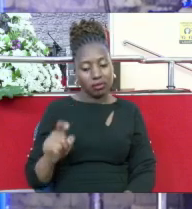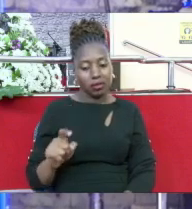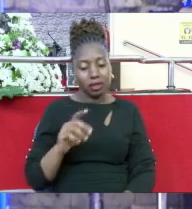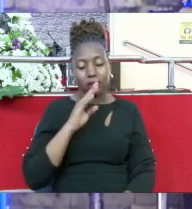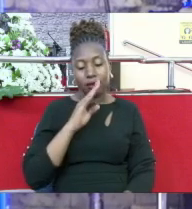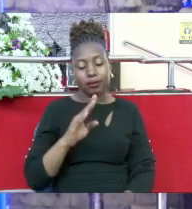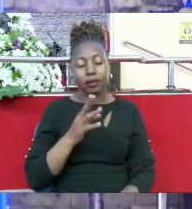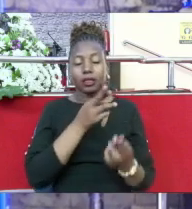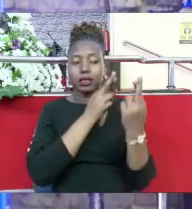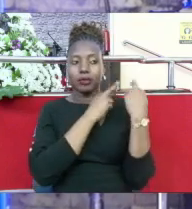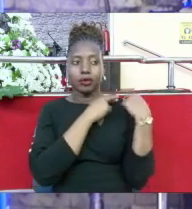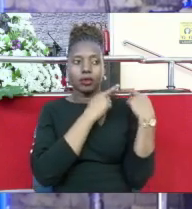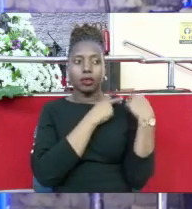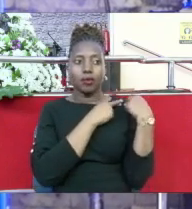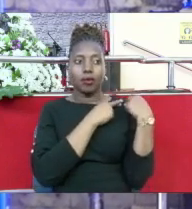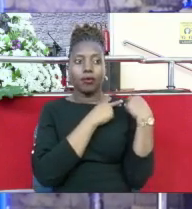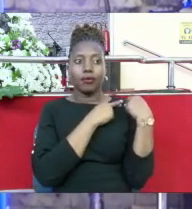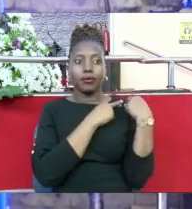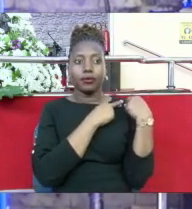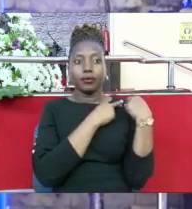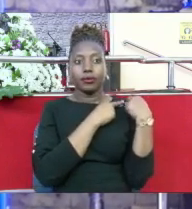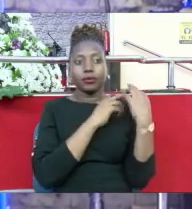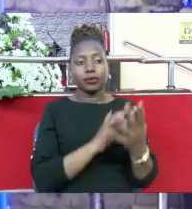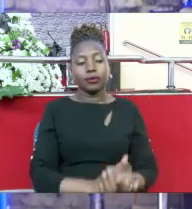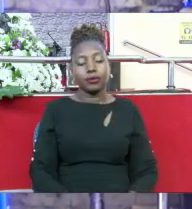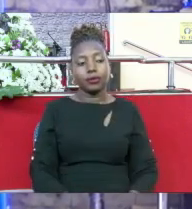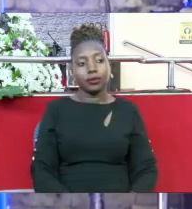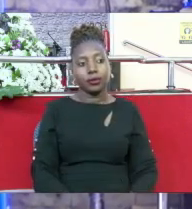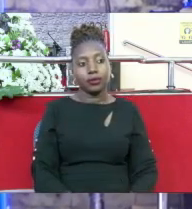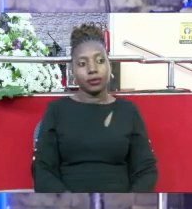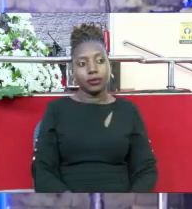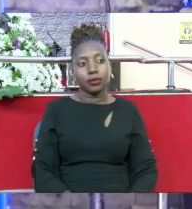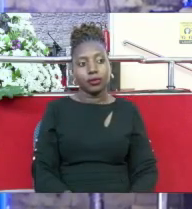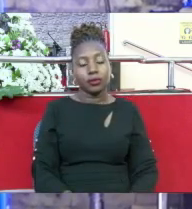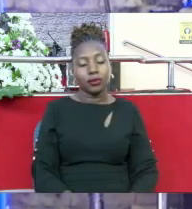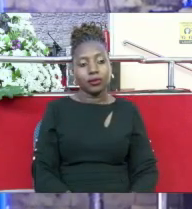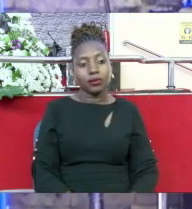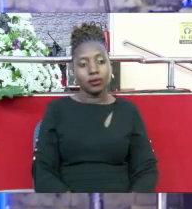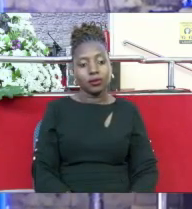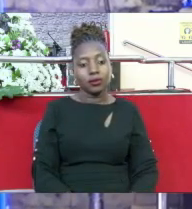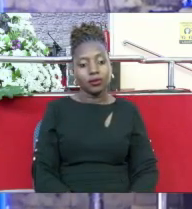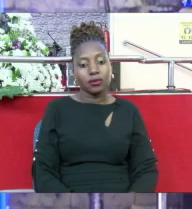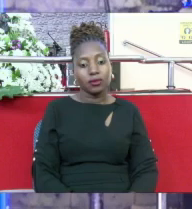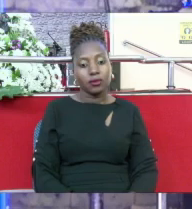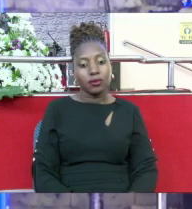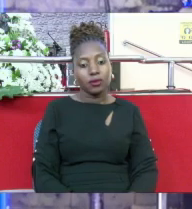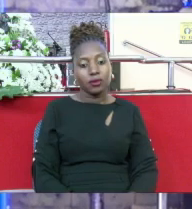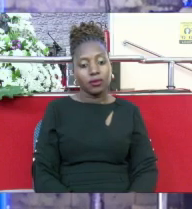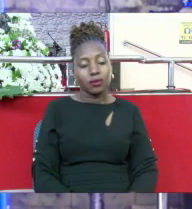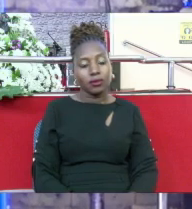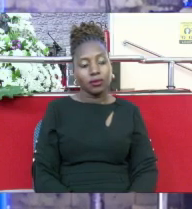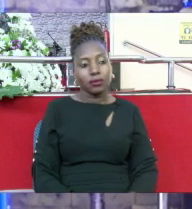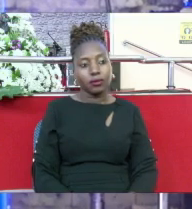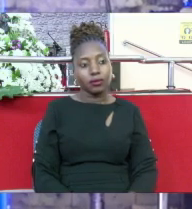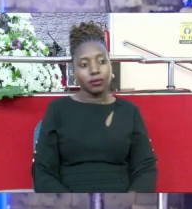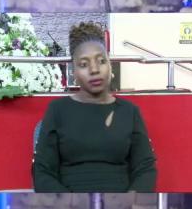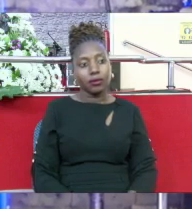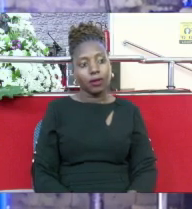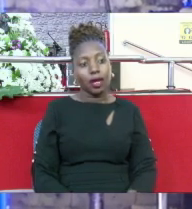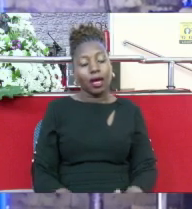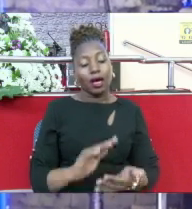tutakuwa watu ambao wanajukumika. And so as a part of us being responsible,